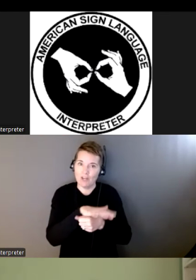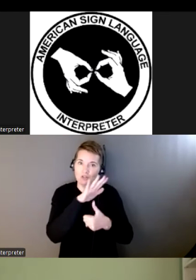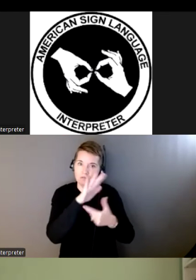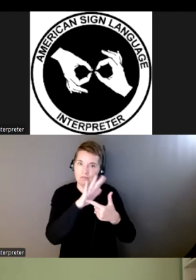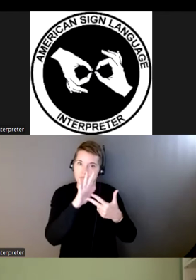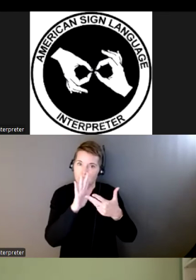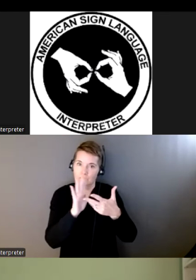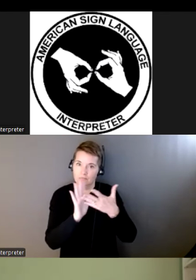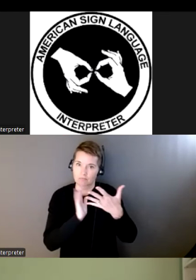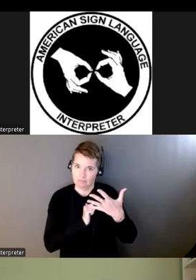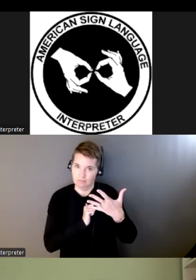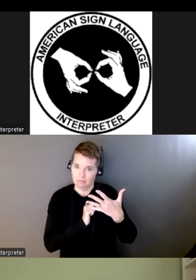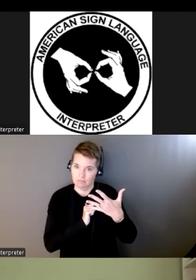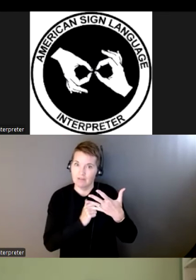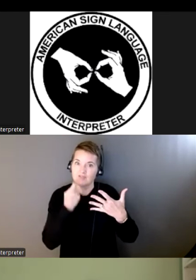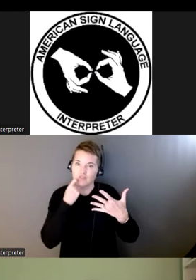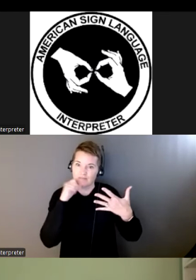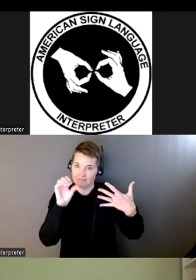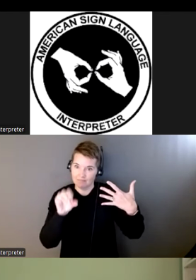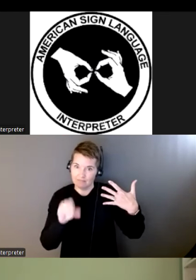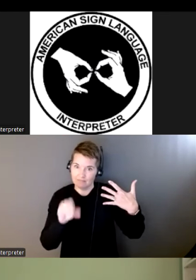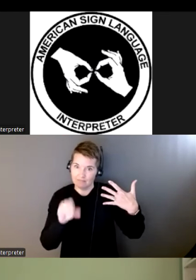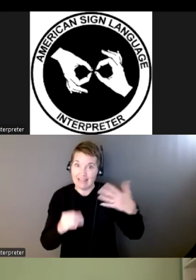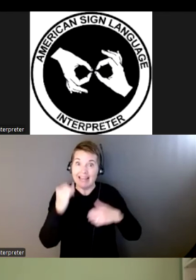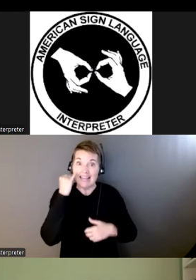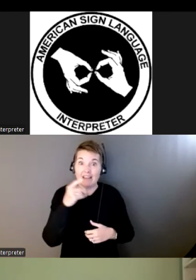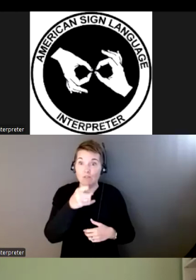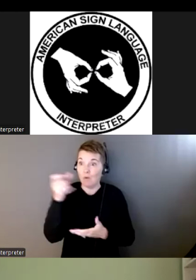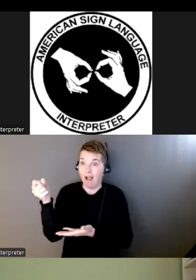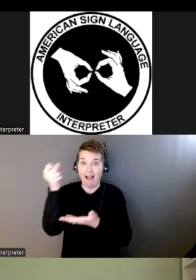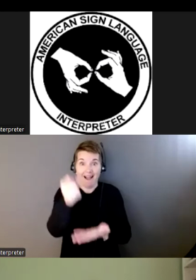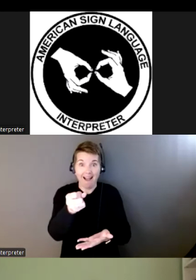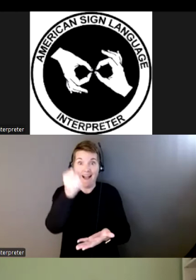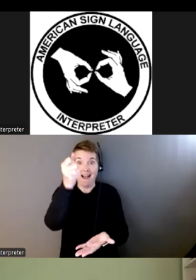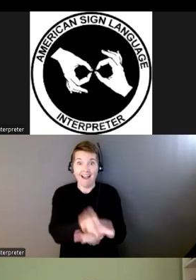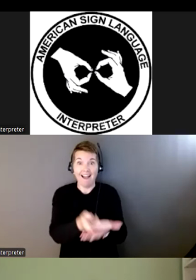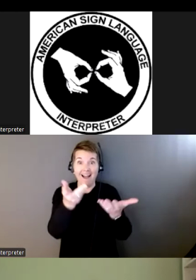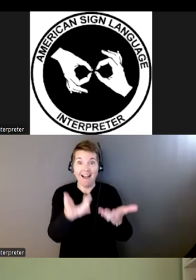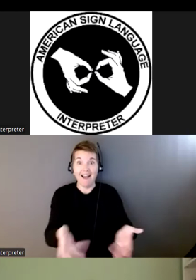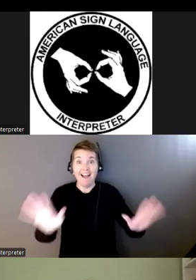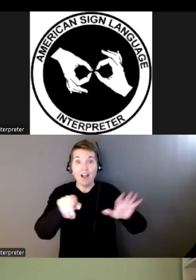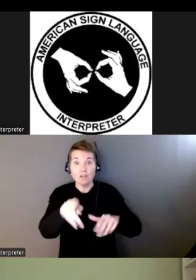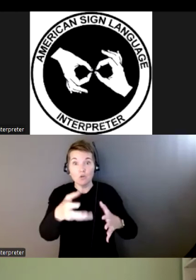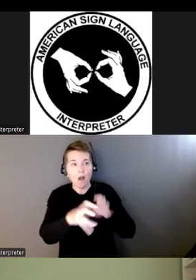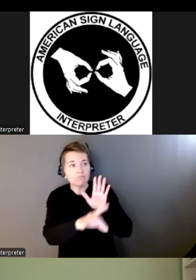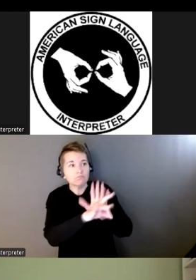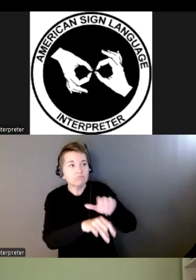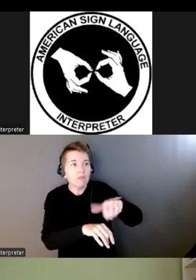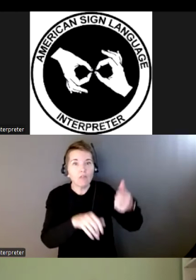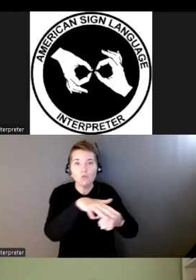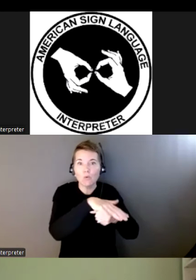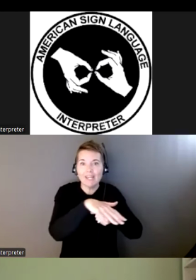for thinking that, I will get the funding and then I will do it at some entirely different location. It's a space